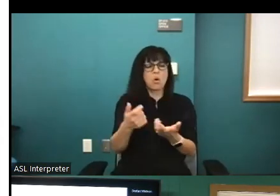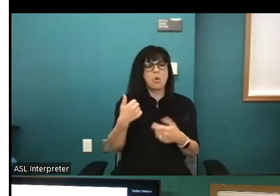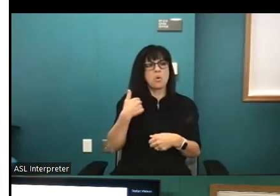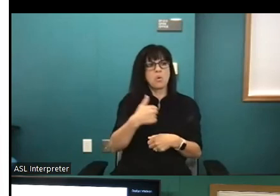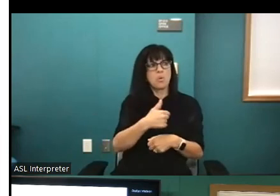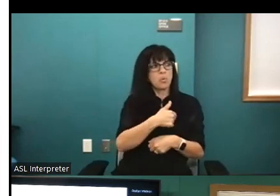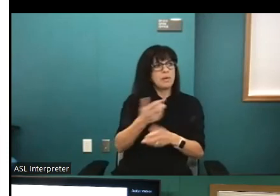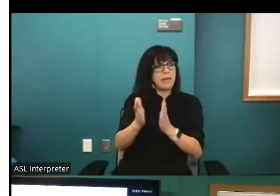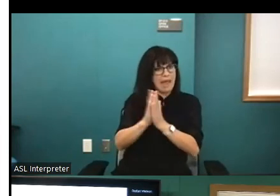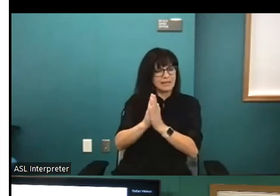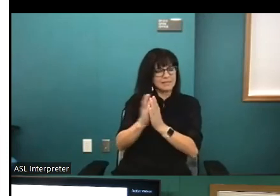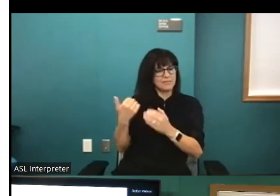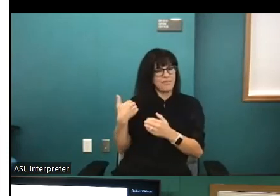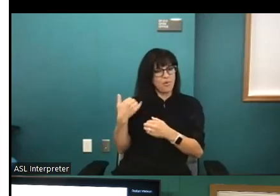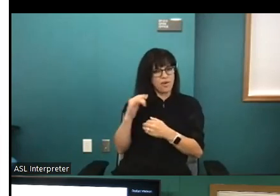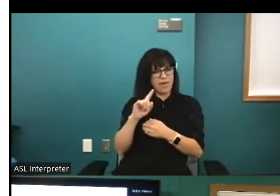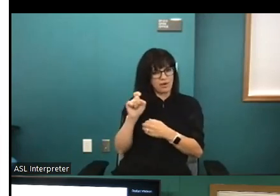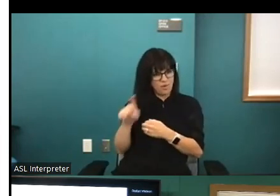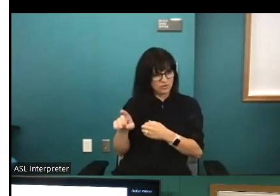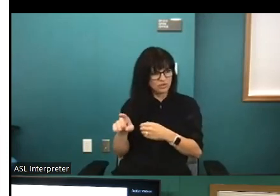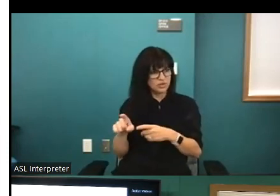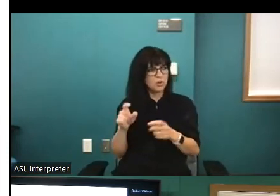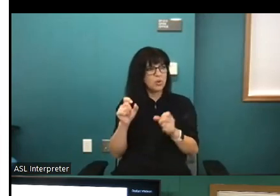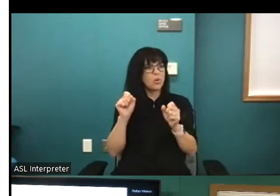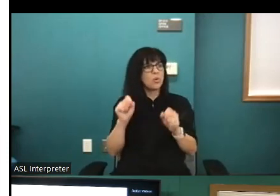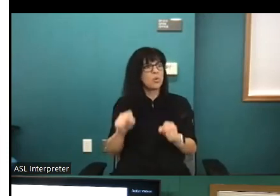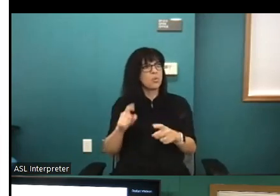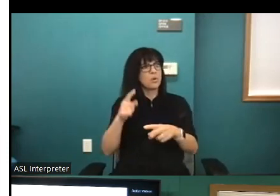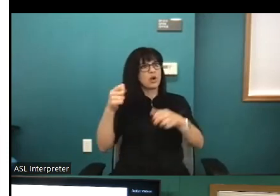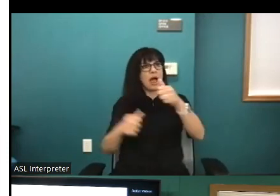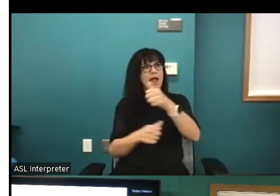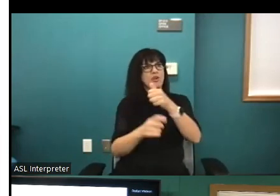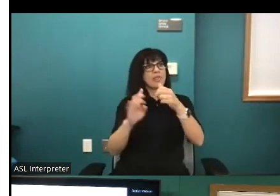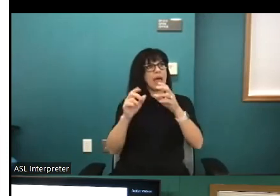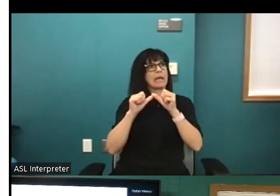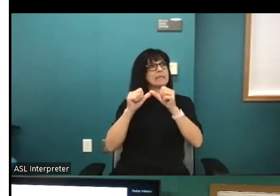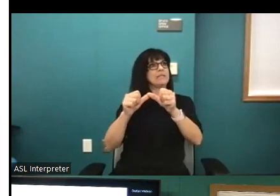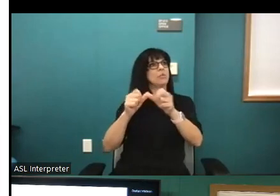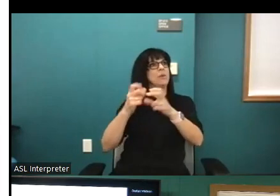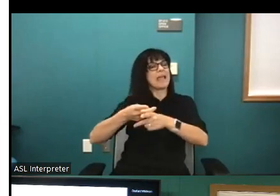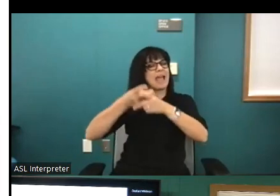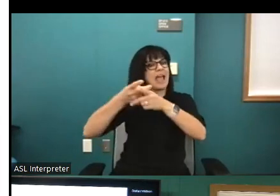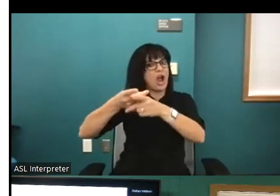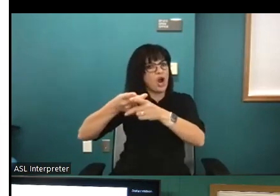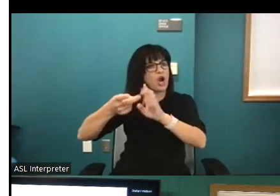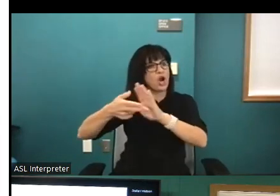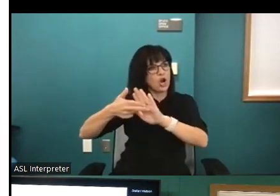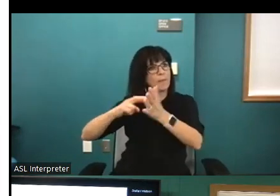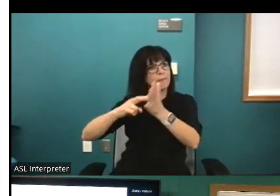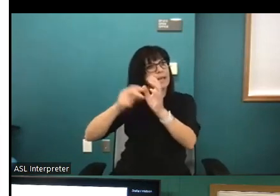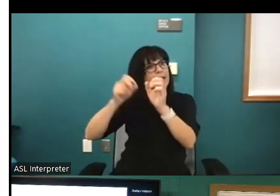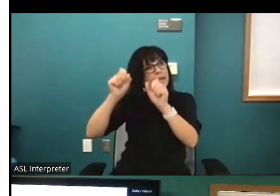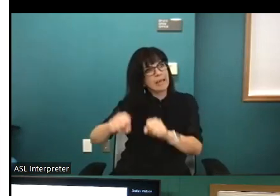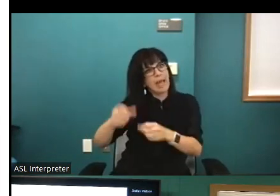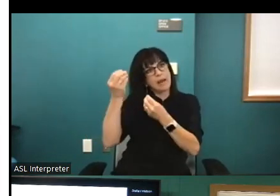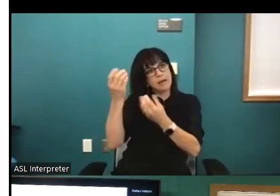We've been asked that question before, and it's we consider it under that like continuing care Like, it's your care, under your care